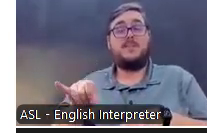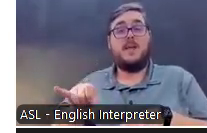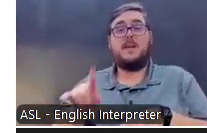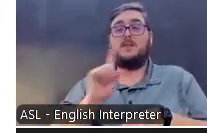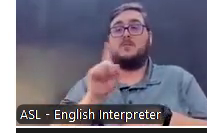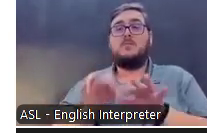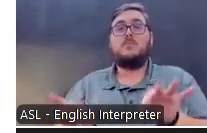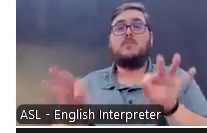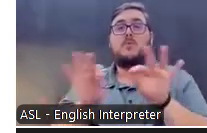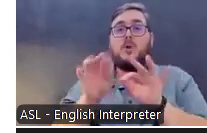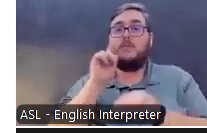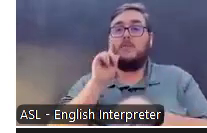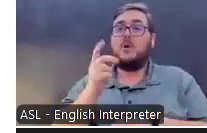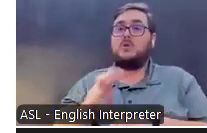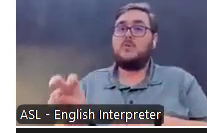age students.